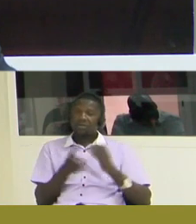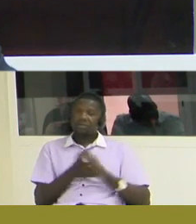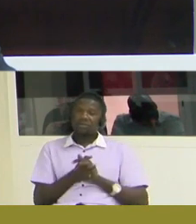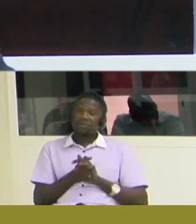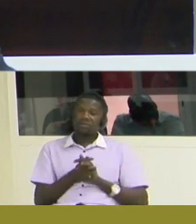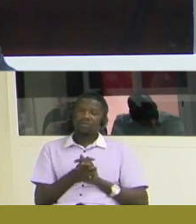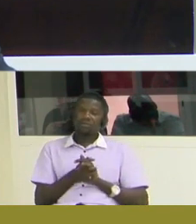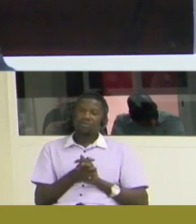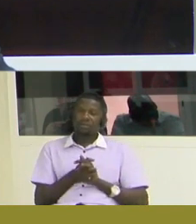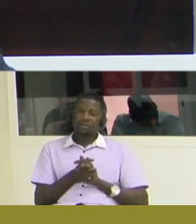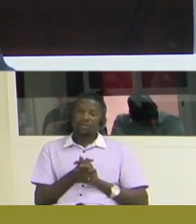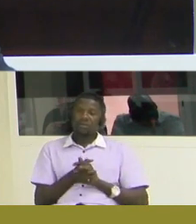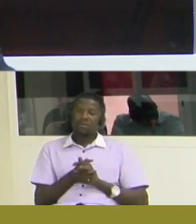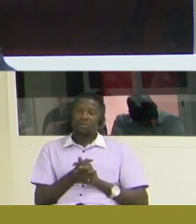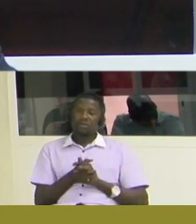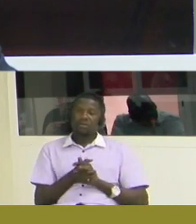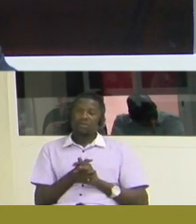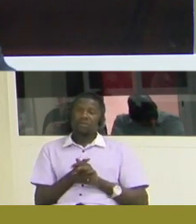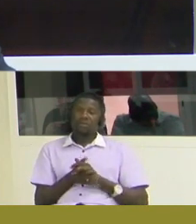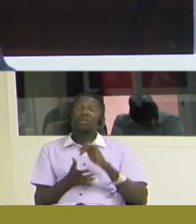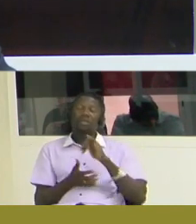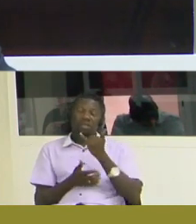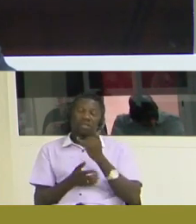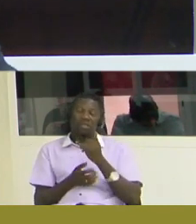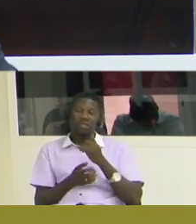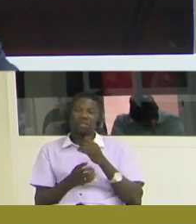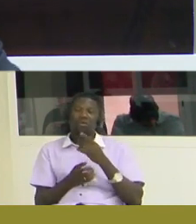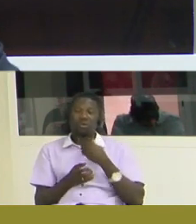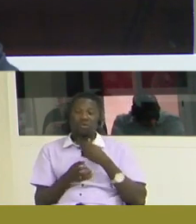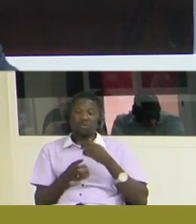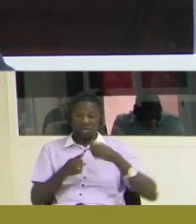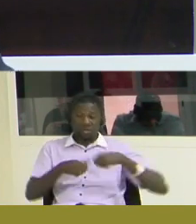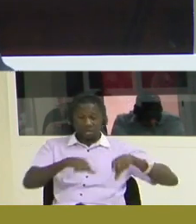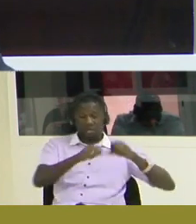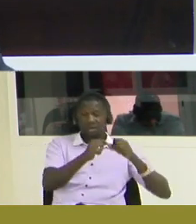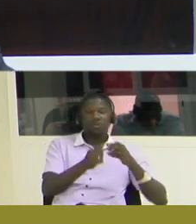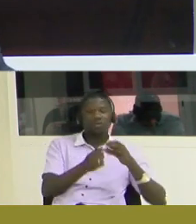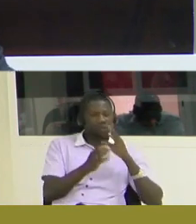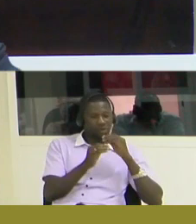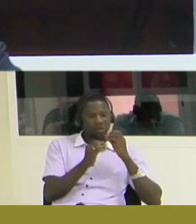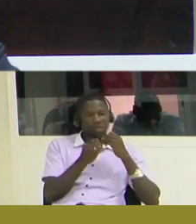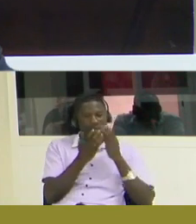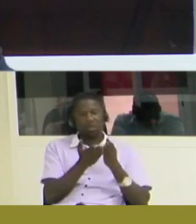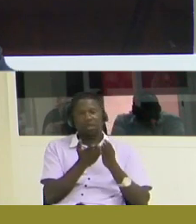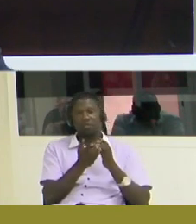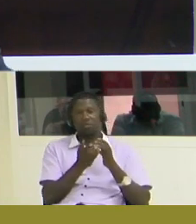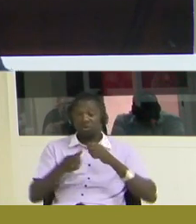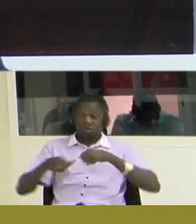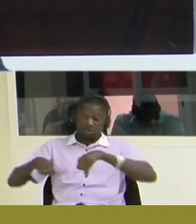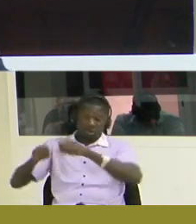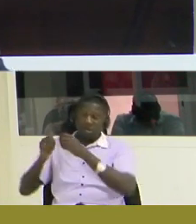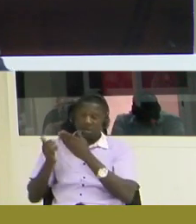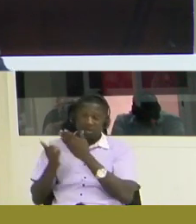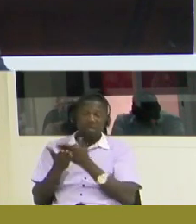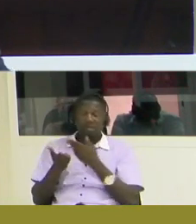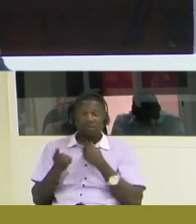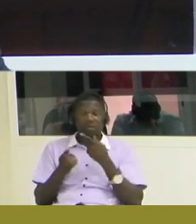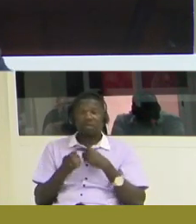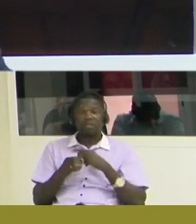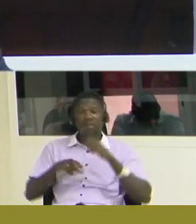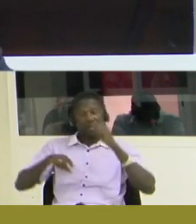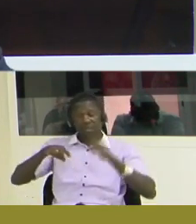yes you could say that but on the other hand too even though the charges were trumped up